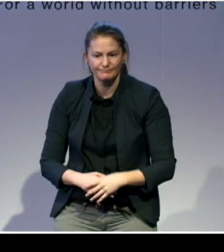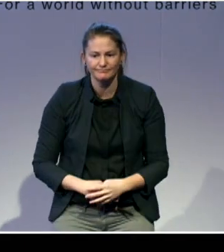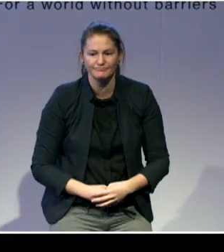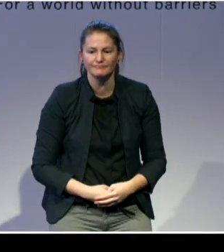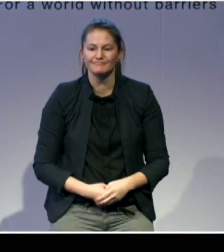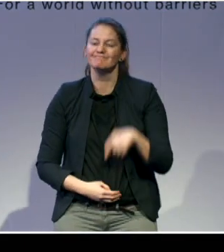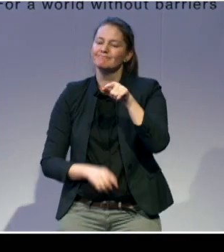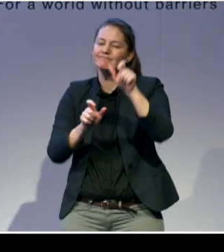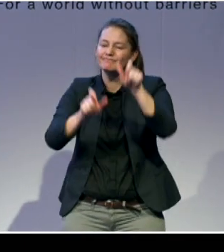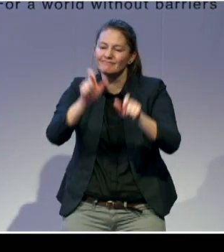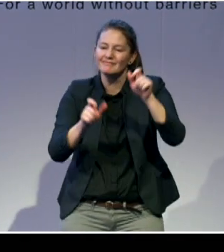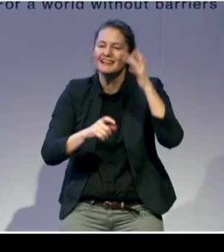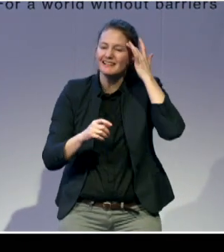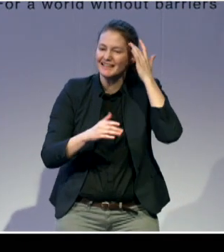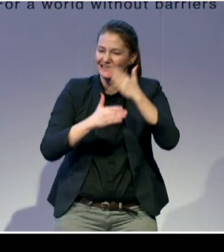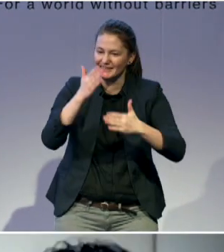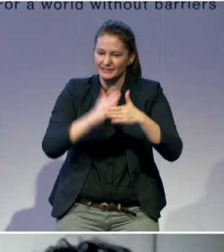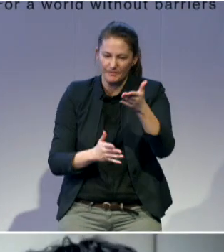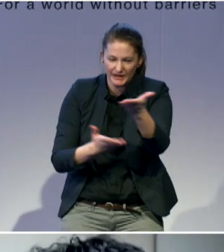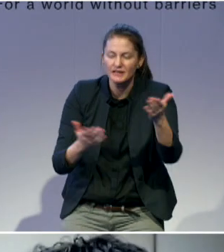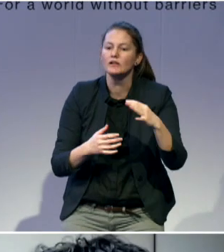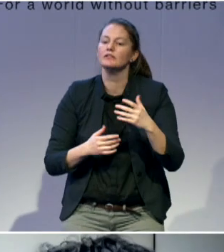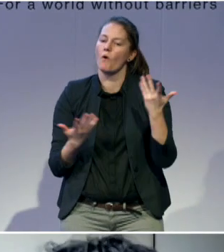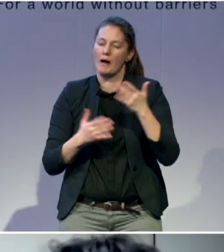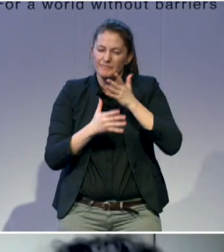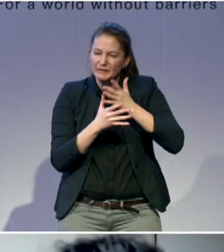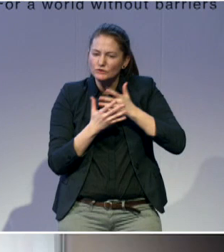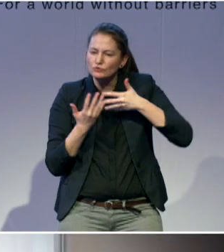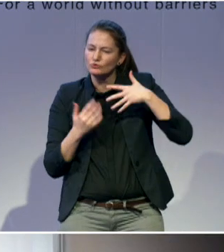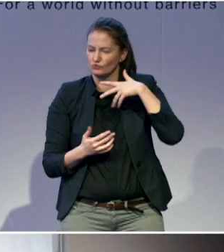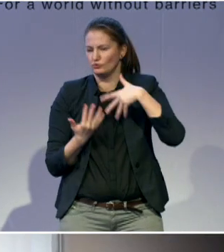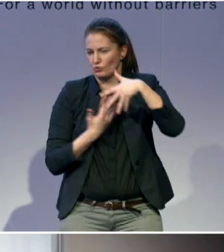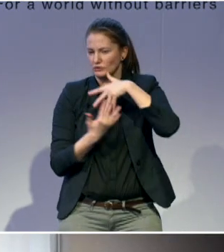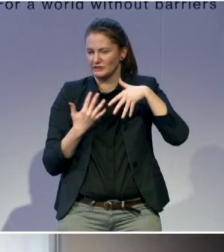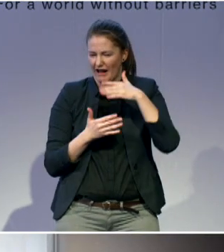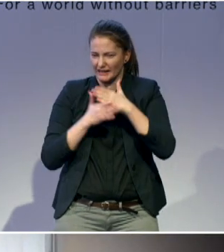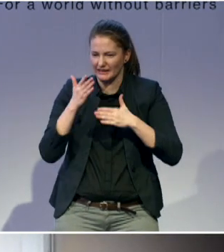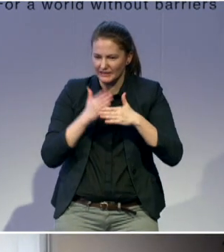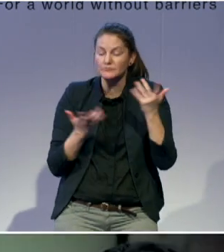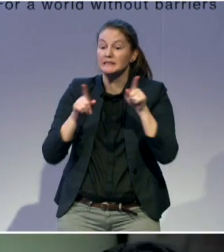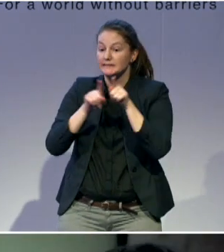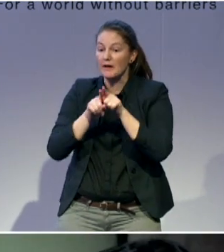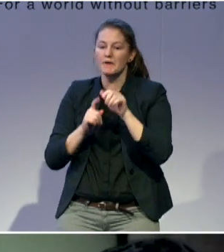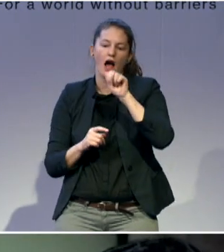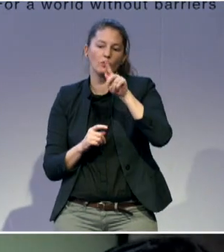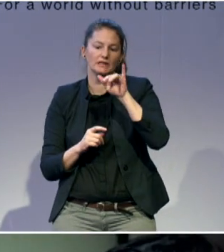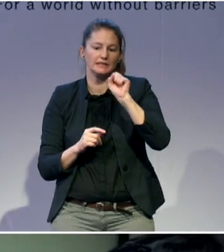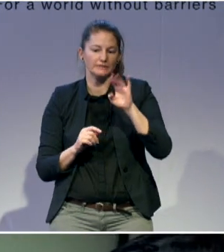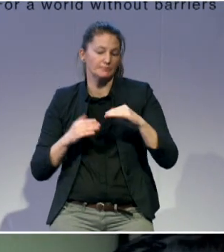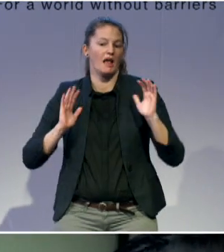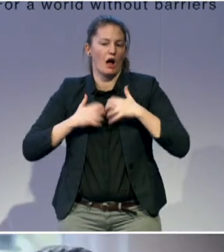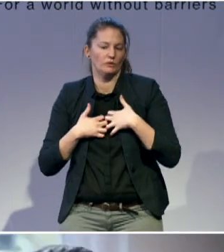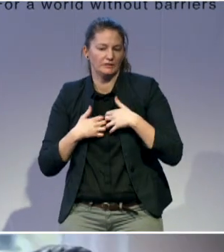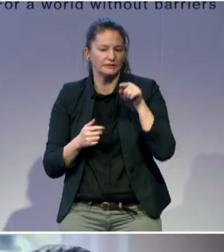disabilities, as well as autism, to retain control over important life decisions, with the assistance